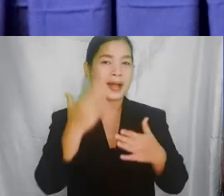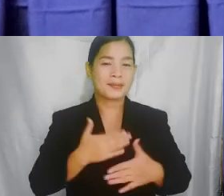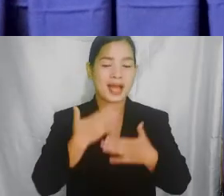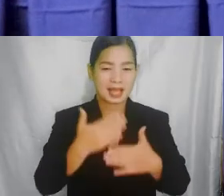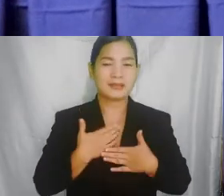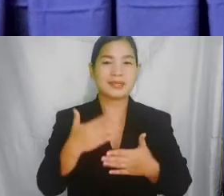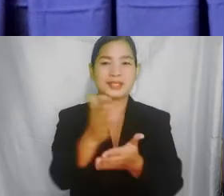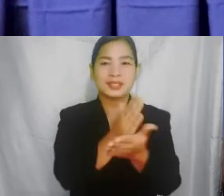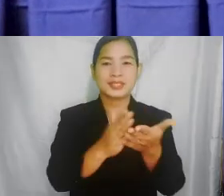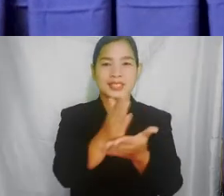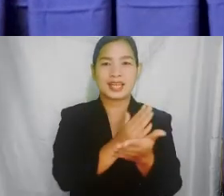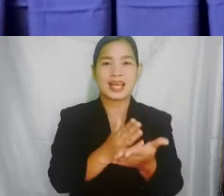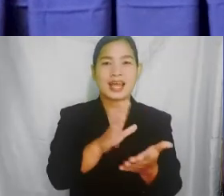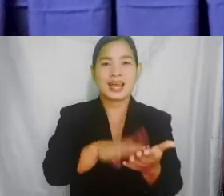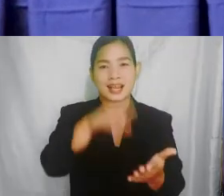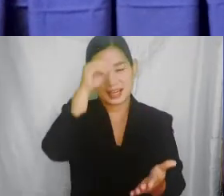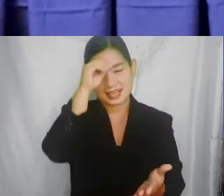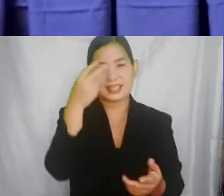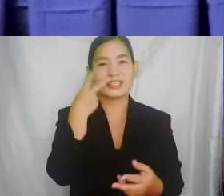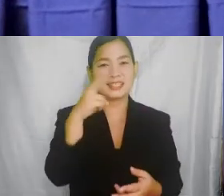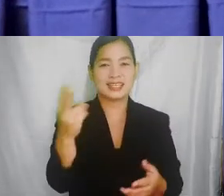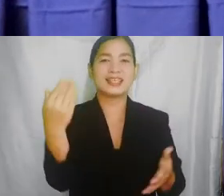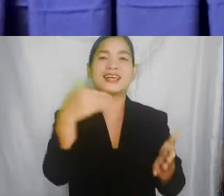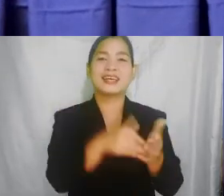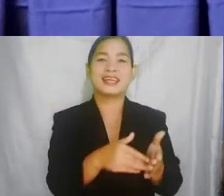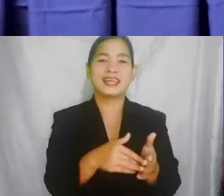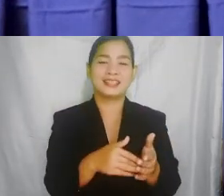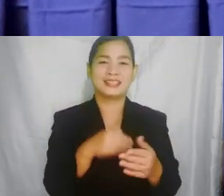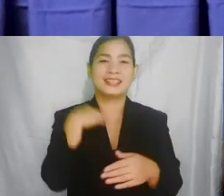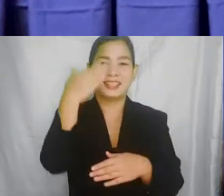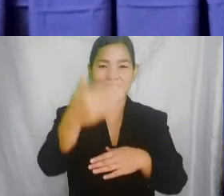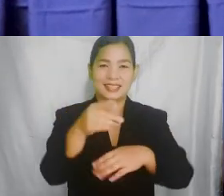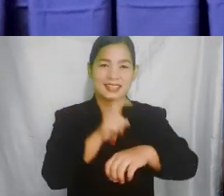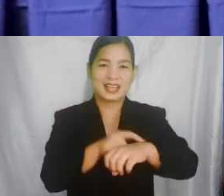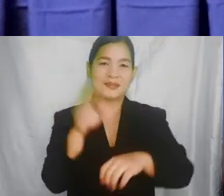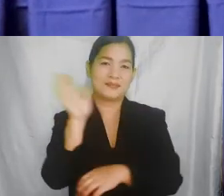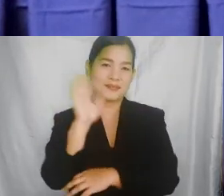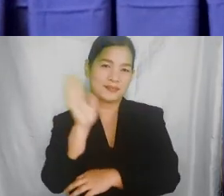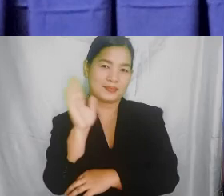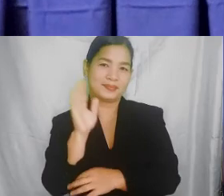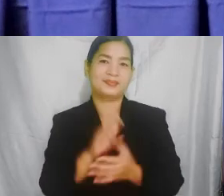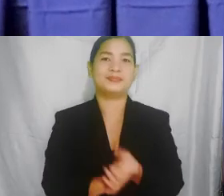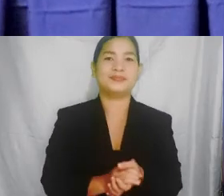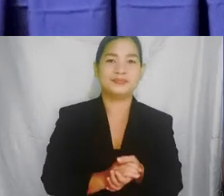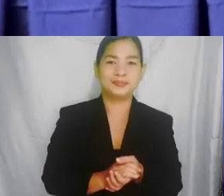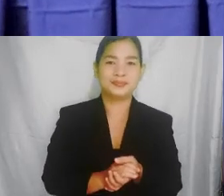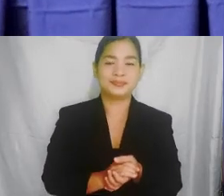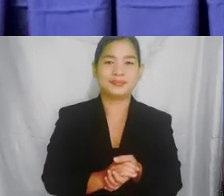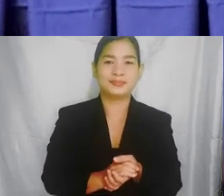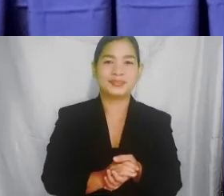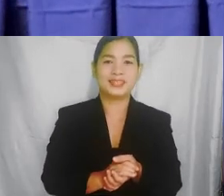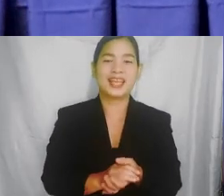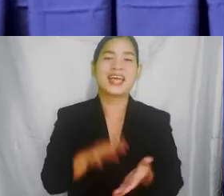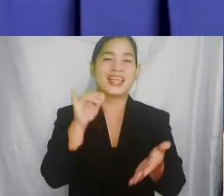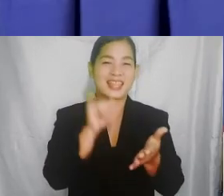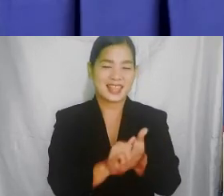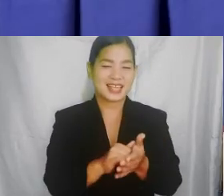was able to share significant learning with you. See you next time. Goodbye.